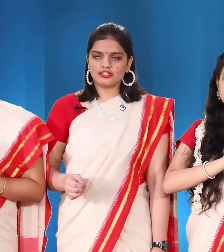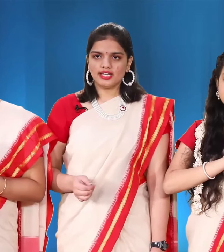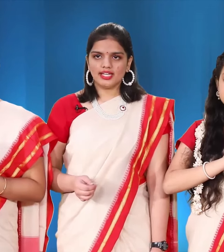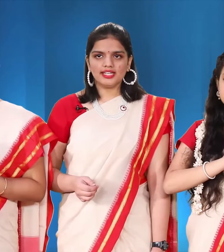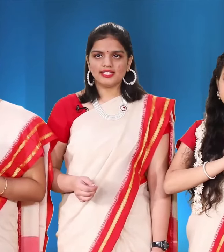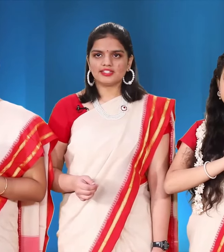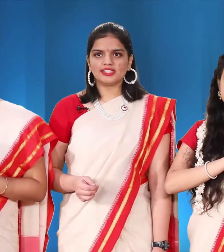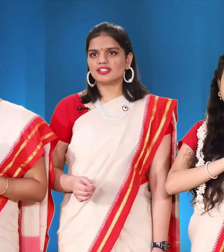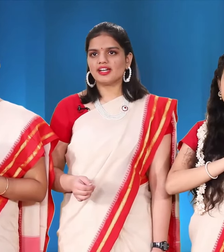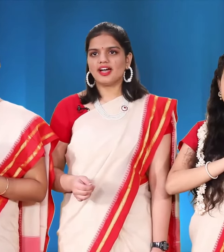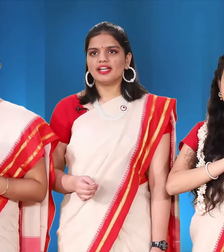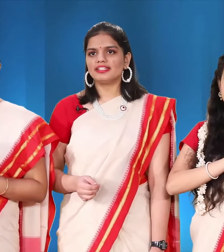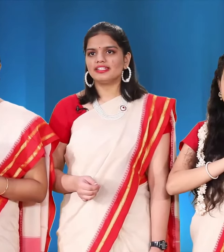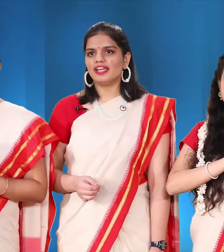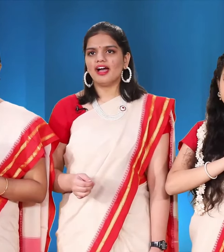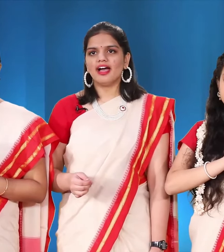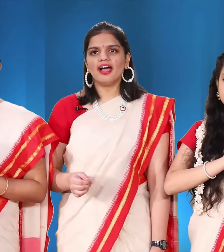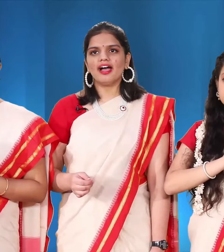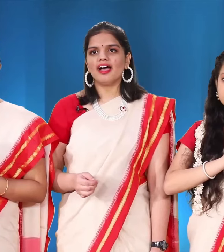Bhagavati